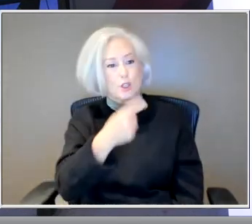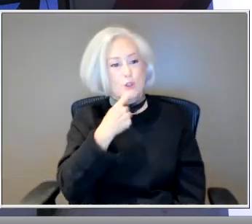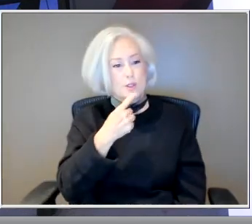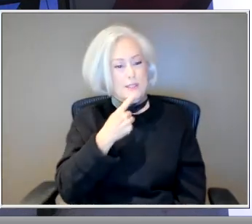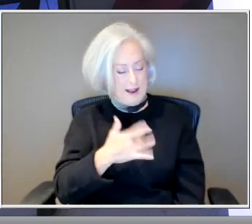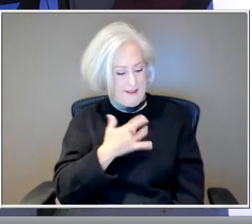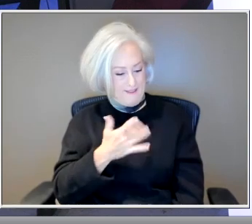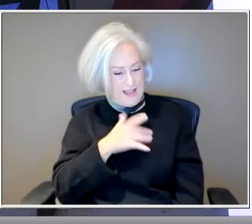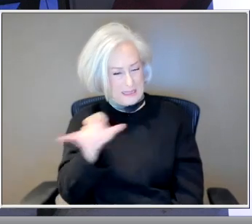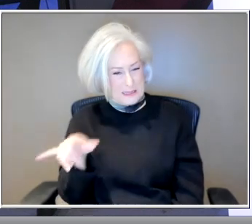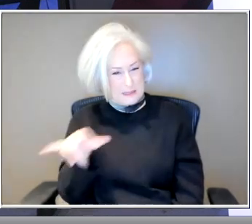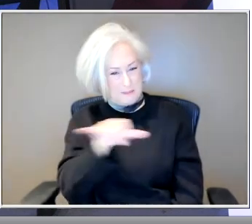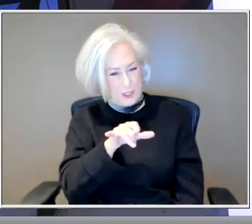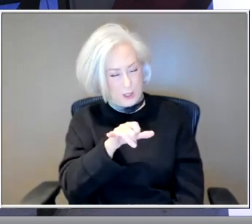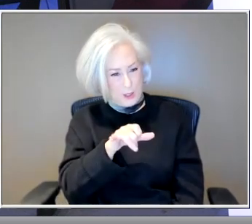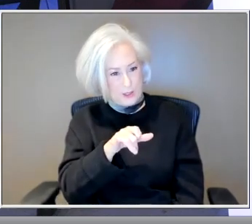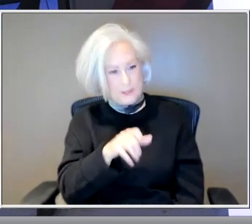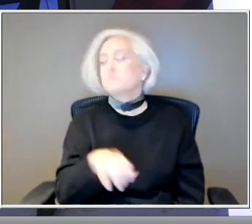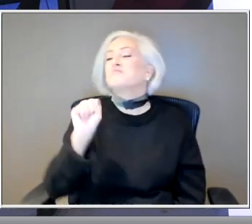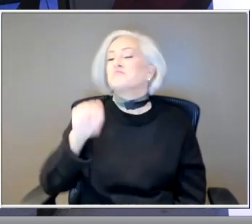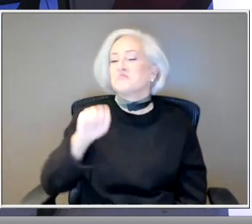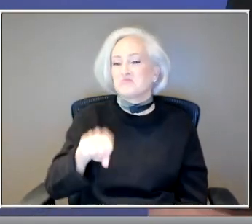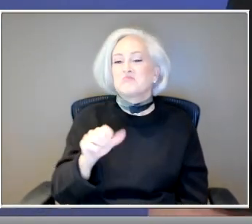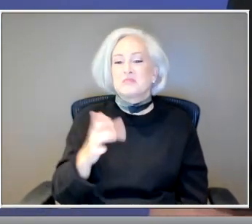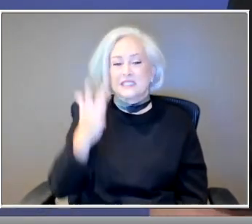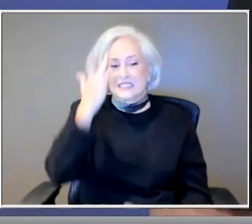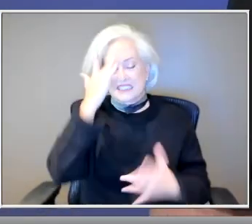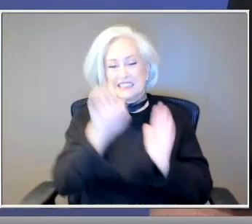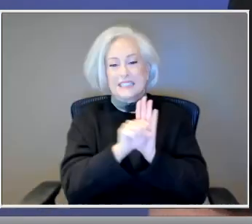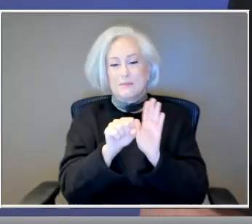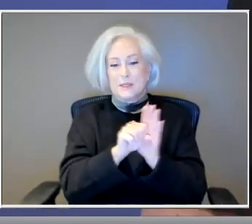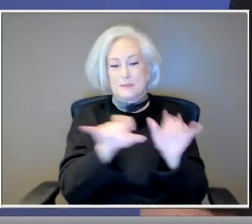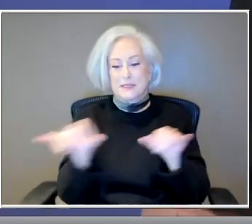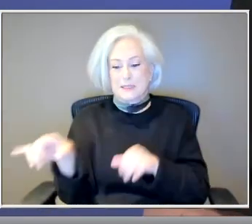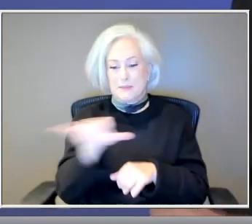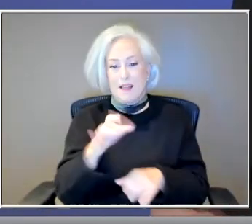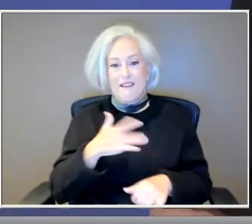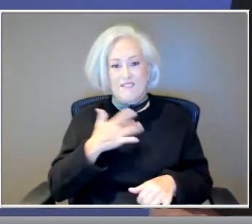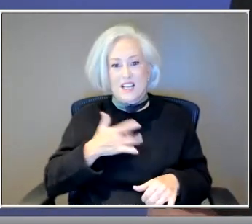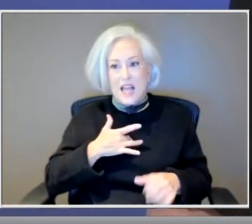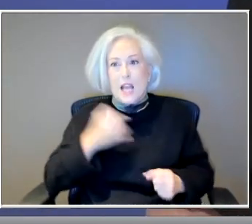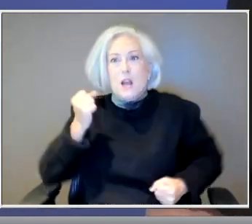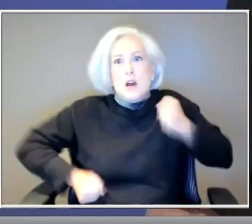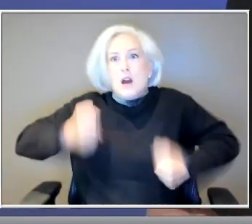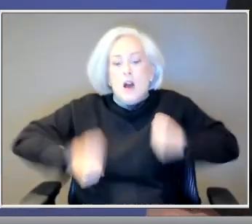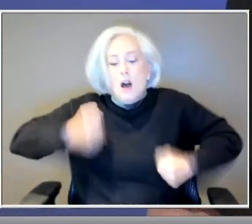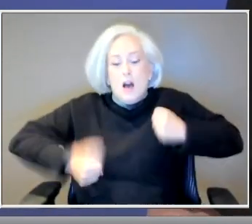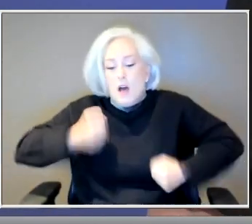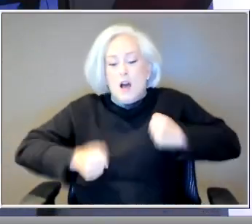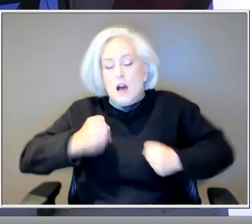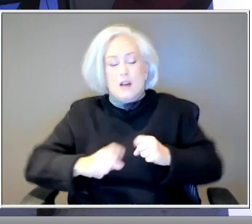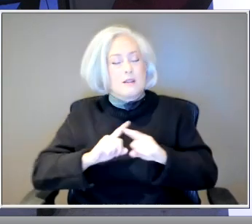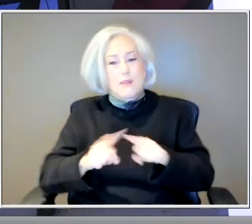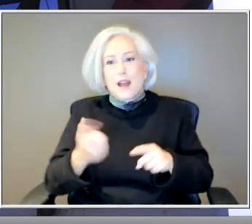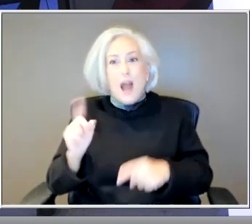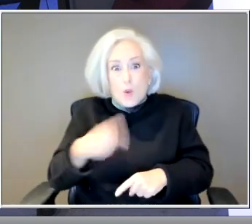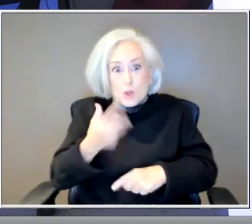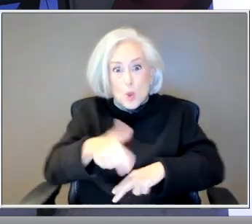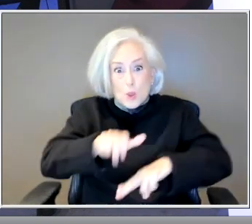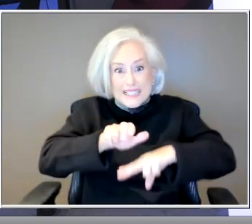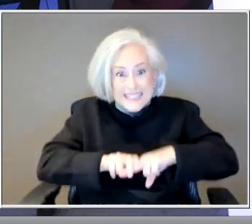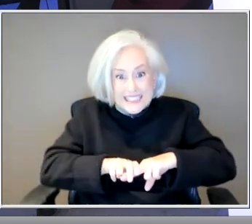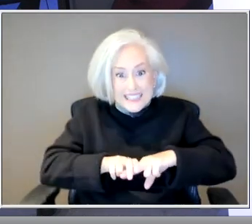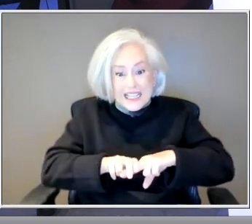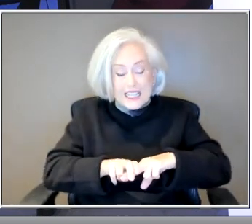I understand, the symptoms are very similar, and I was feeling like I was running a marathon, although I was just sitting. Yeah. So Dr. Ramirez, what is the